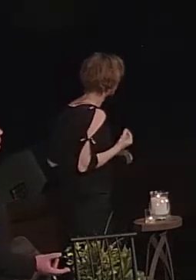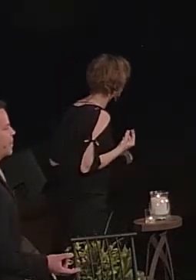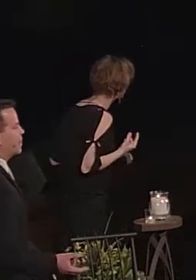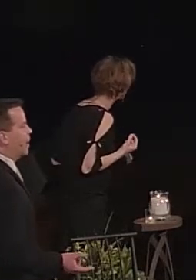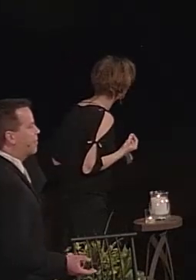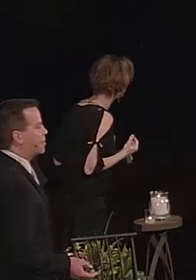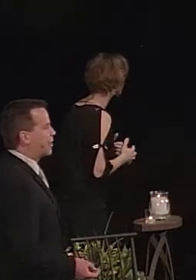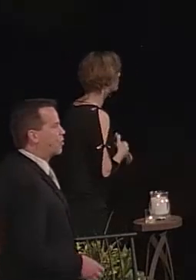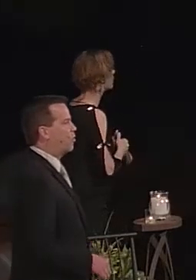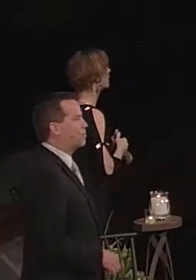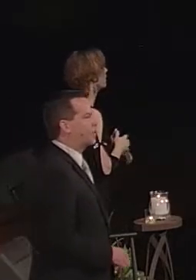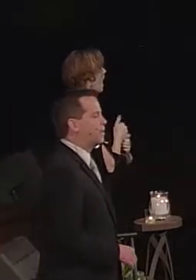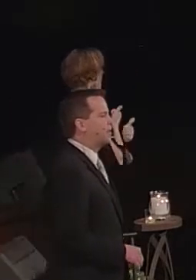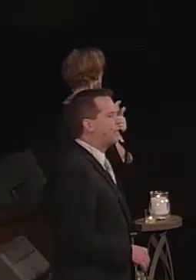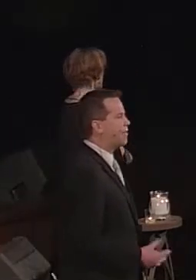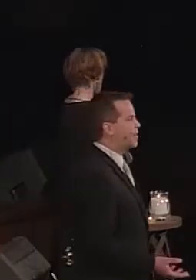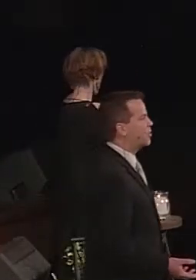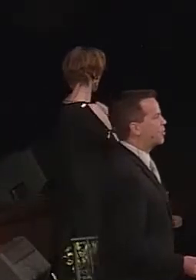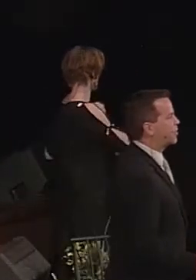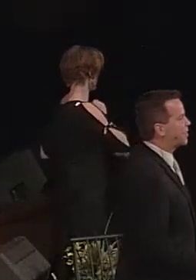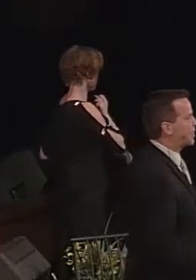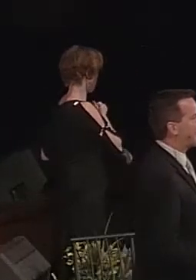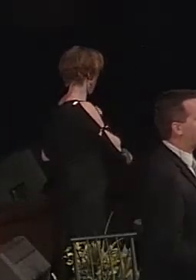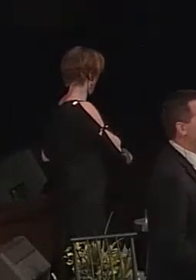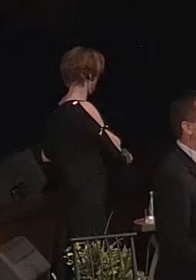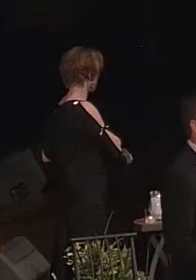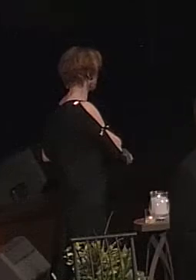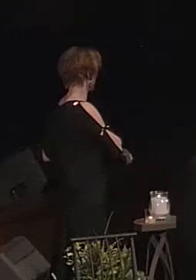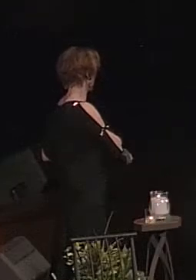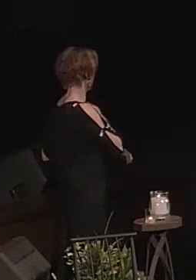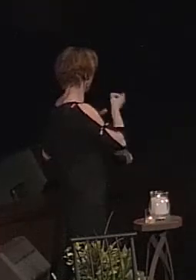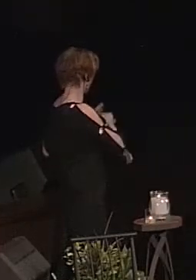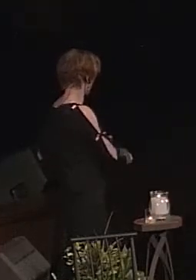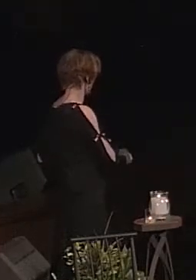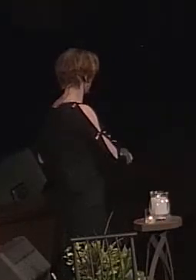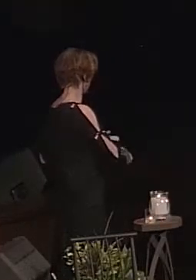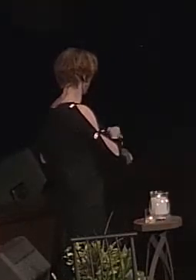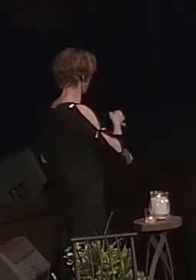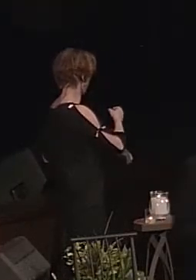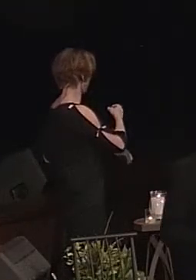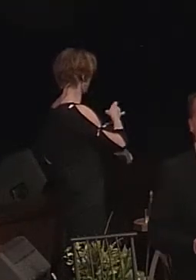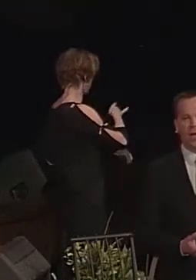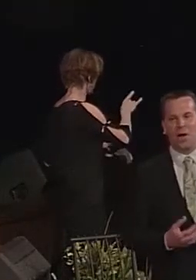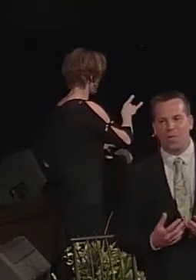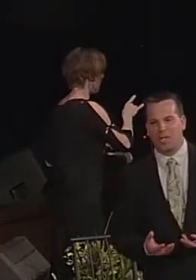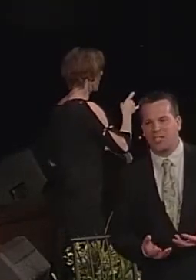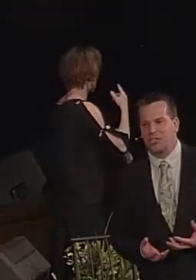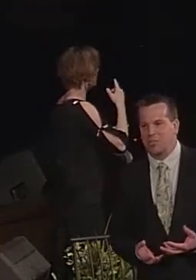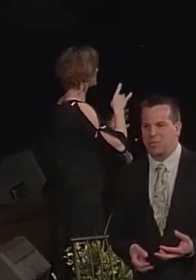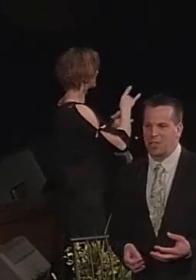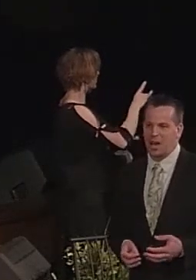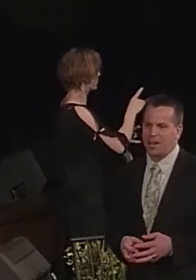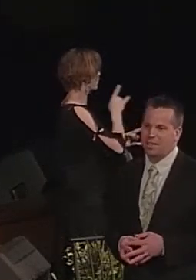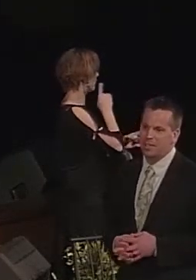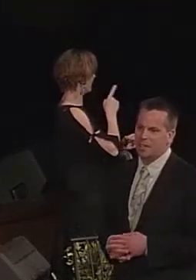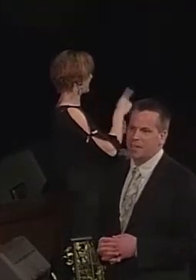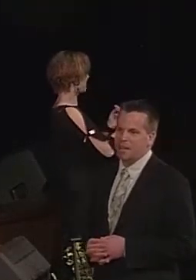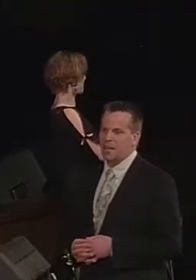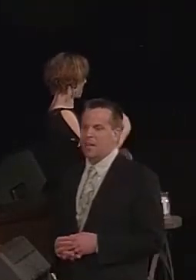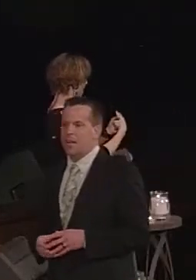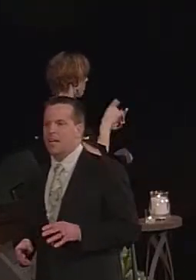As much as I love Dr. Holmes' definition of religious science, for me, our spirituality is all about our relationship with